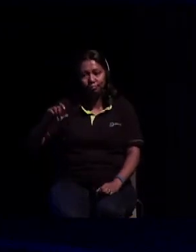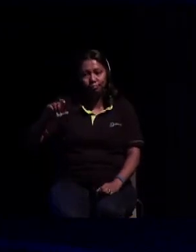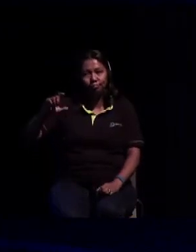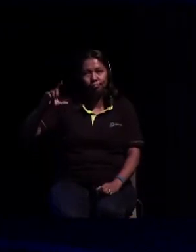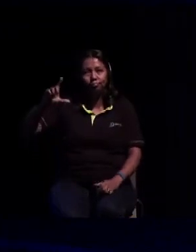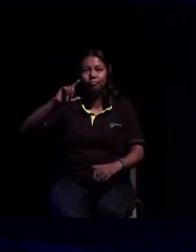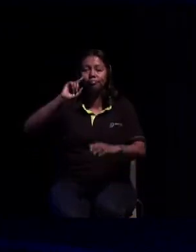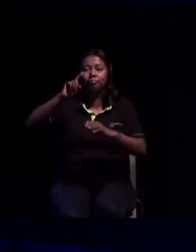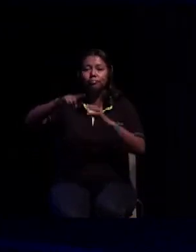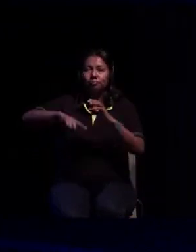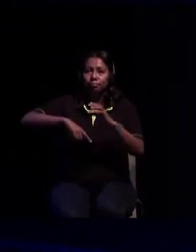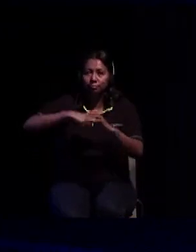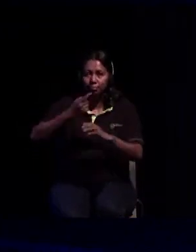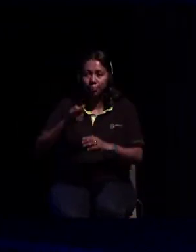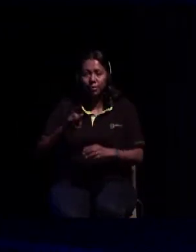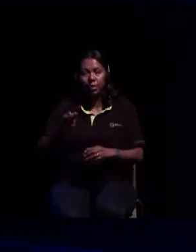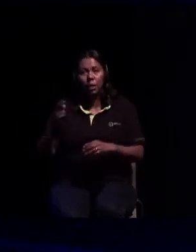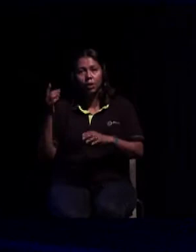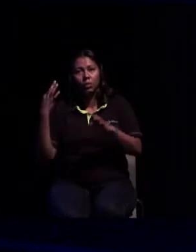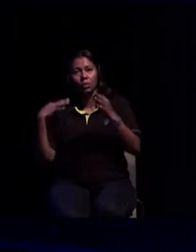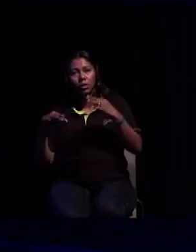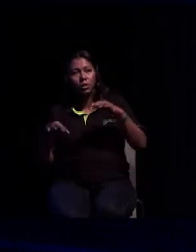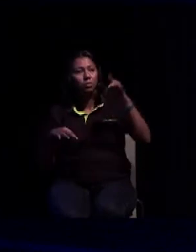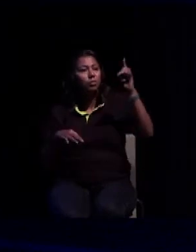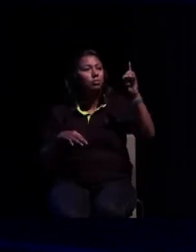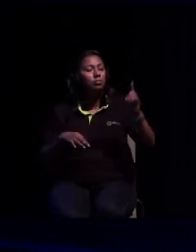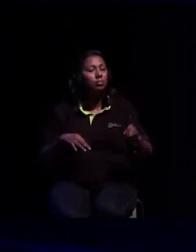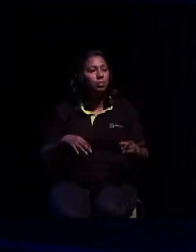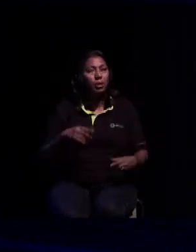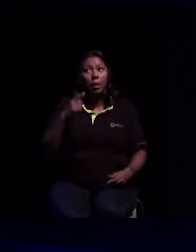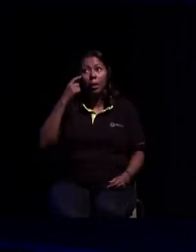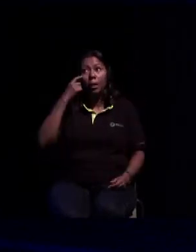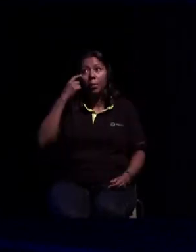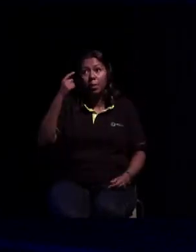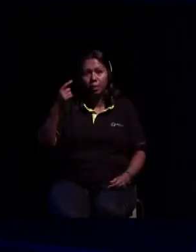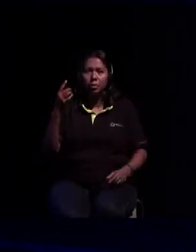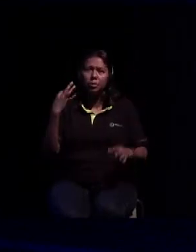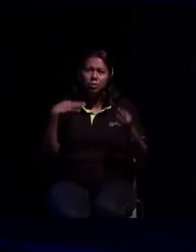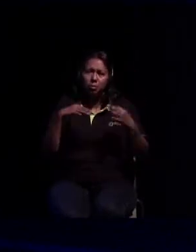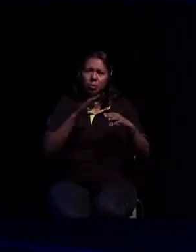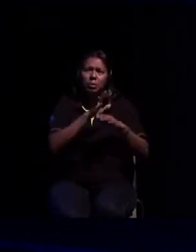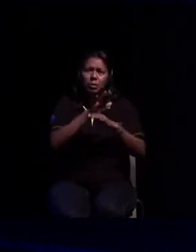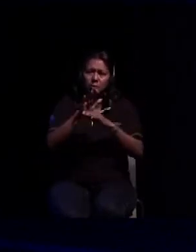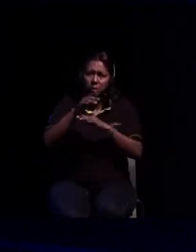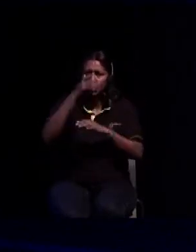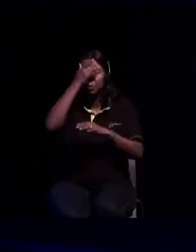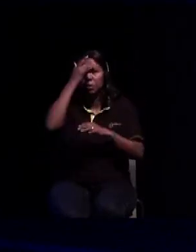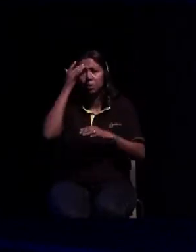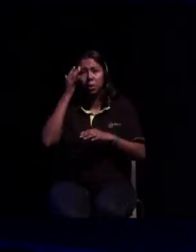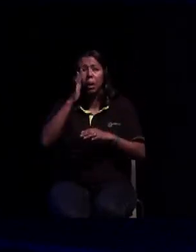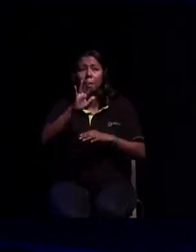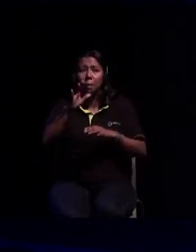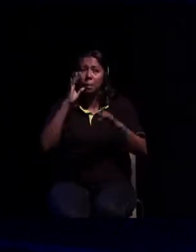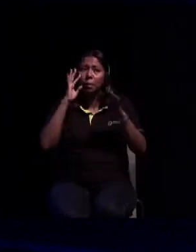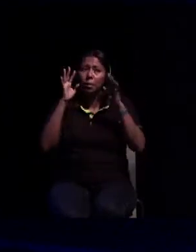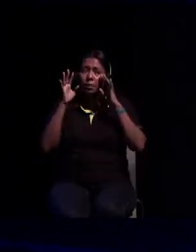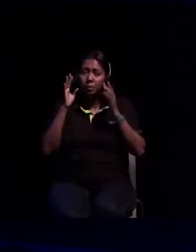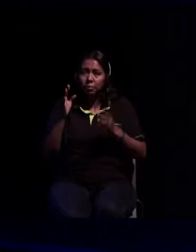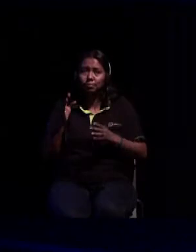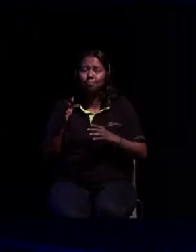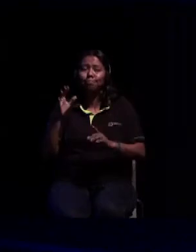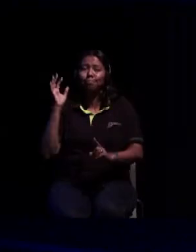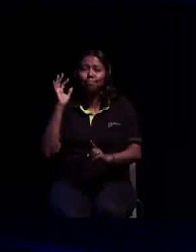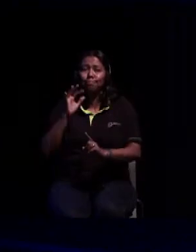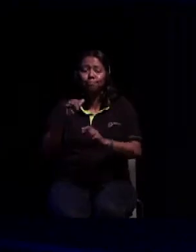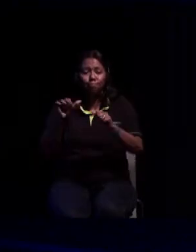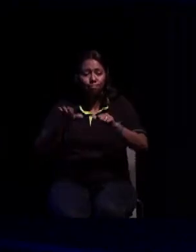corporatized tourism and who benefits from tourism is a key issue that we need to consider. So from my teaching with my students, I just bring to you